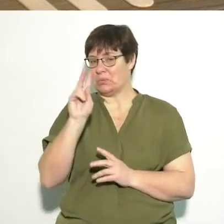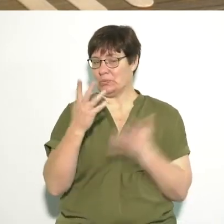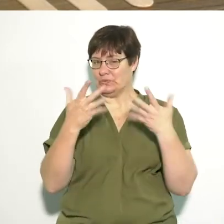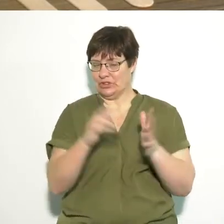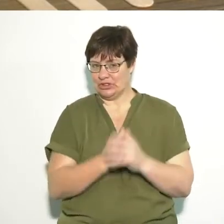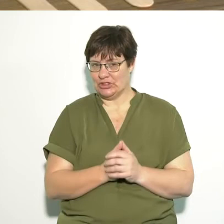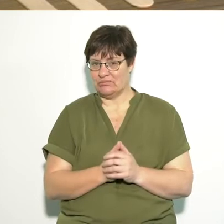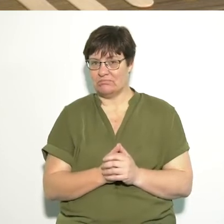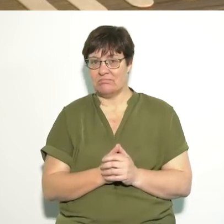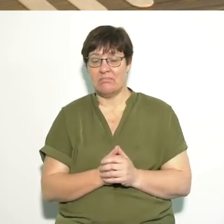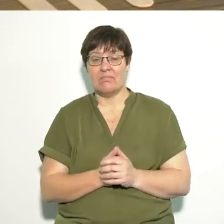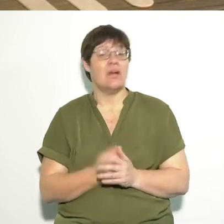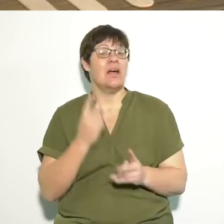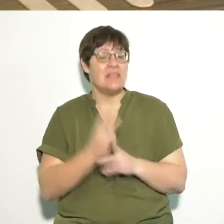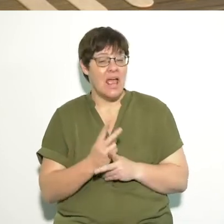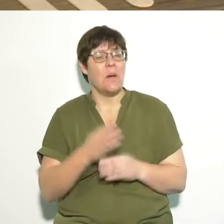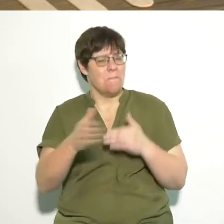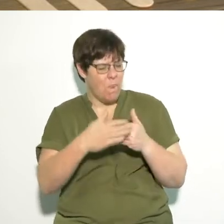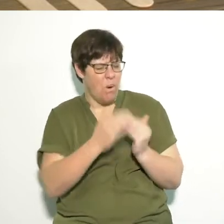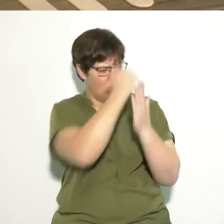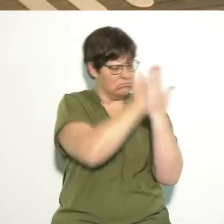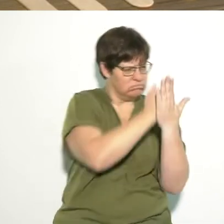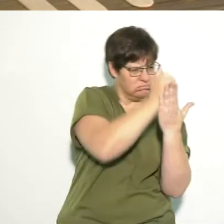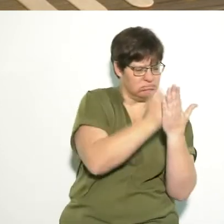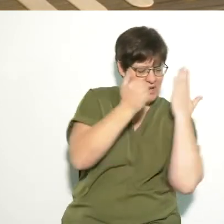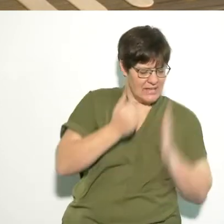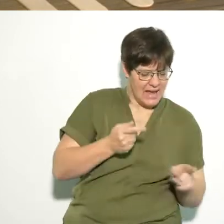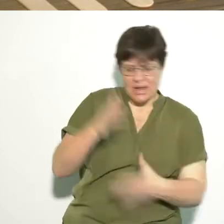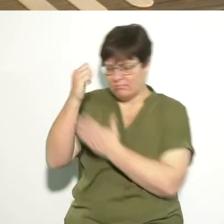number 2. And then we go, some more prick glue,